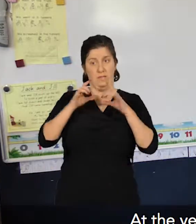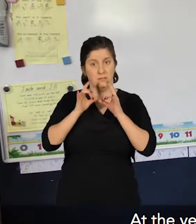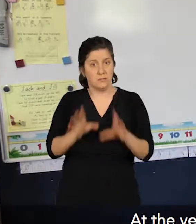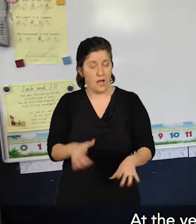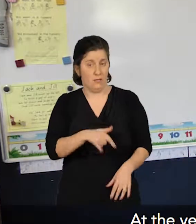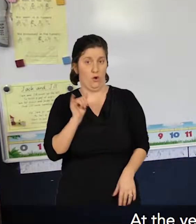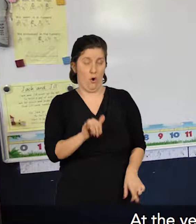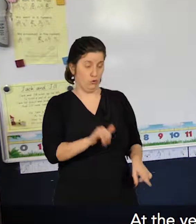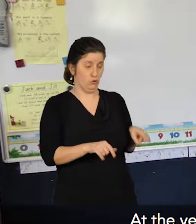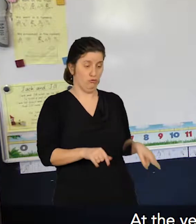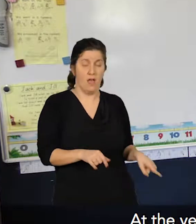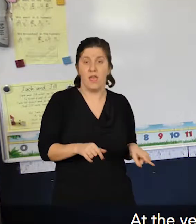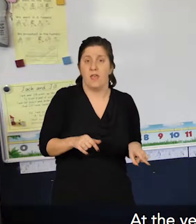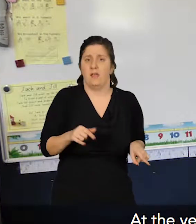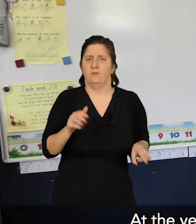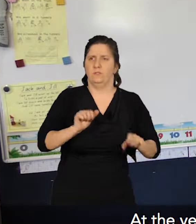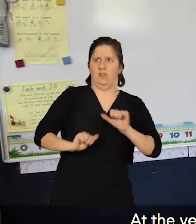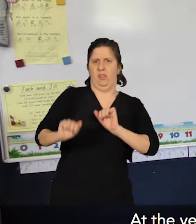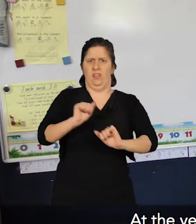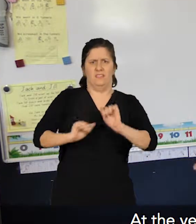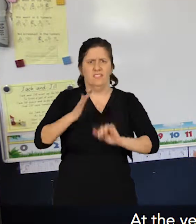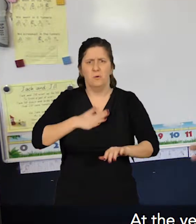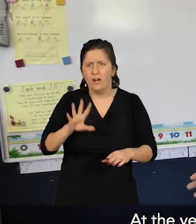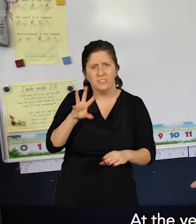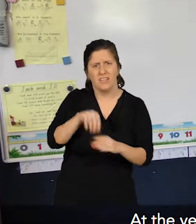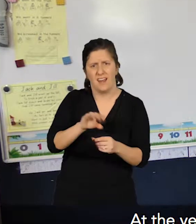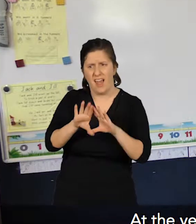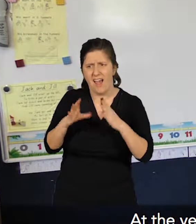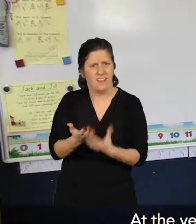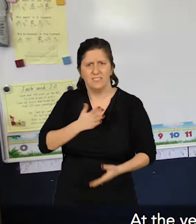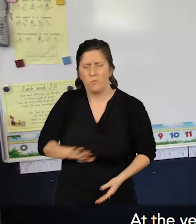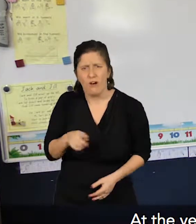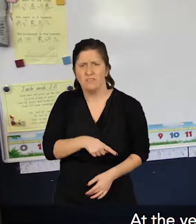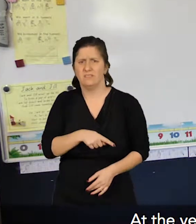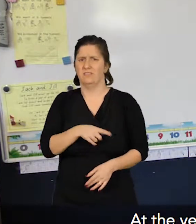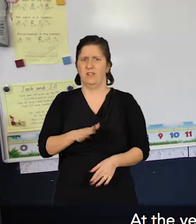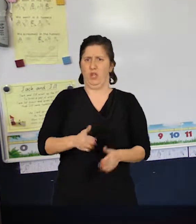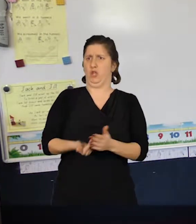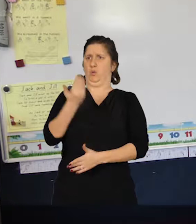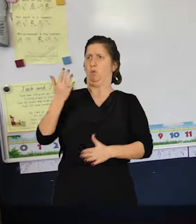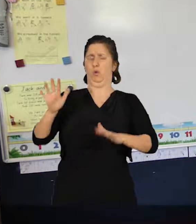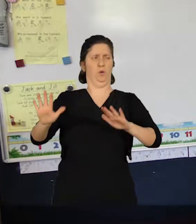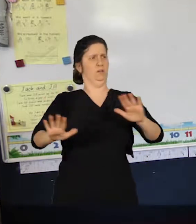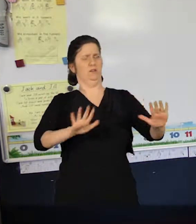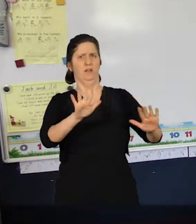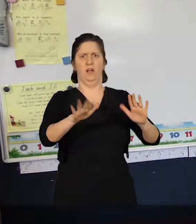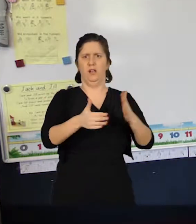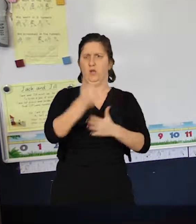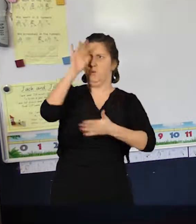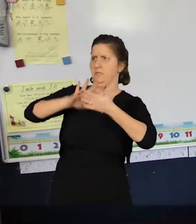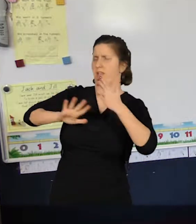At the very beginning, Andre was quite reluctant to join in and participate with the class. It was also new to